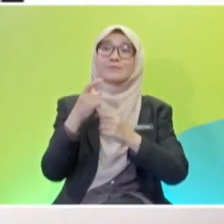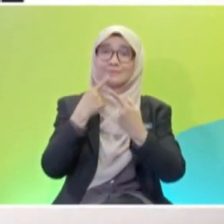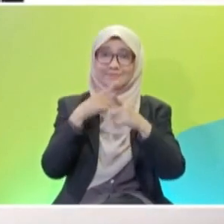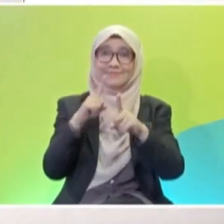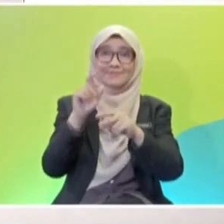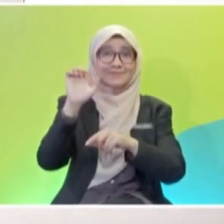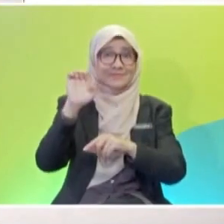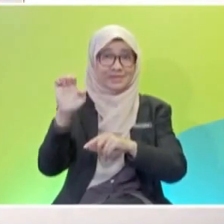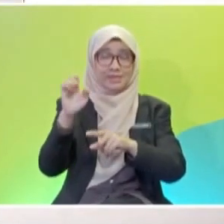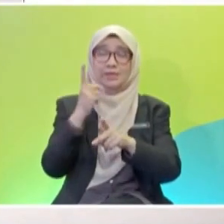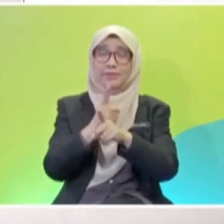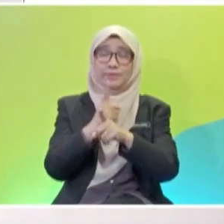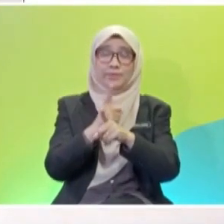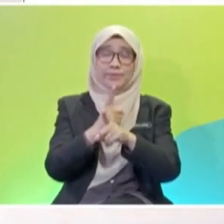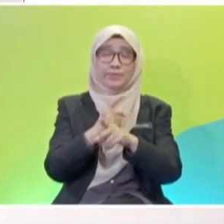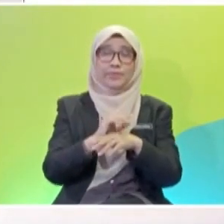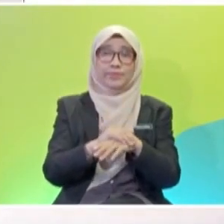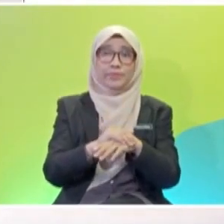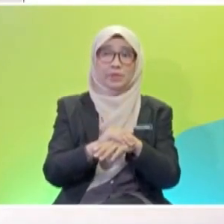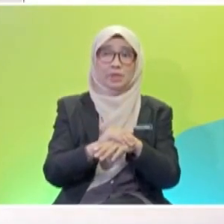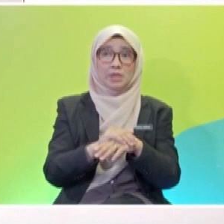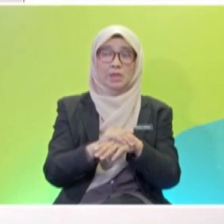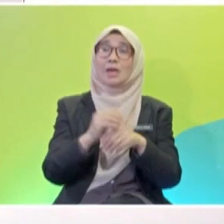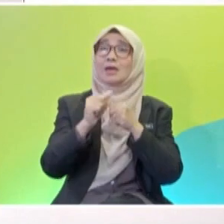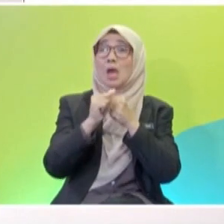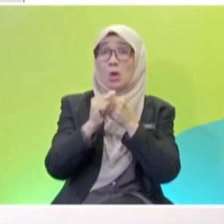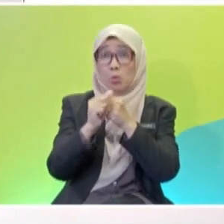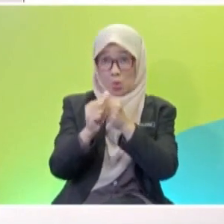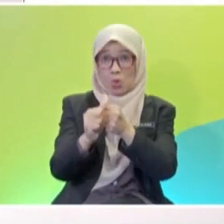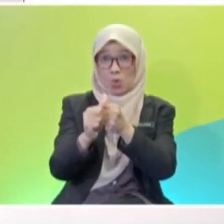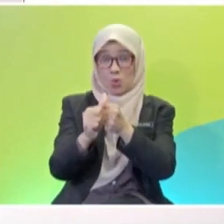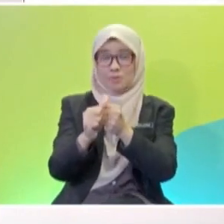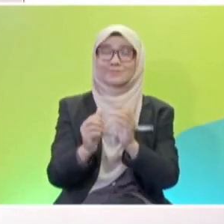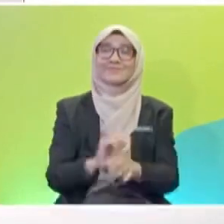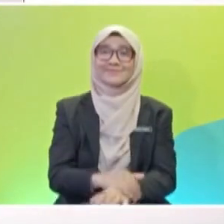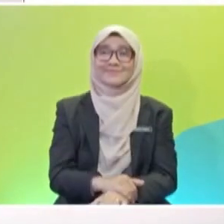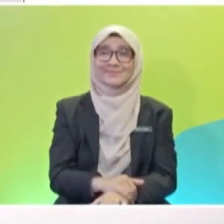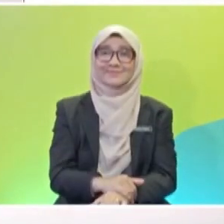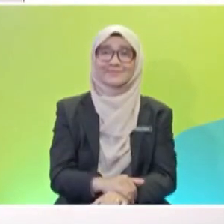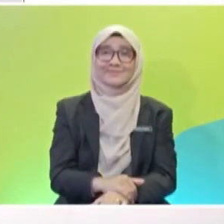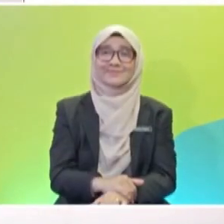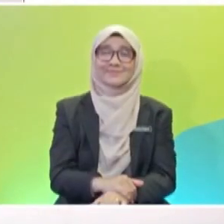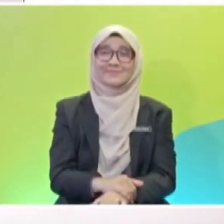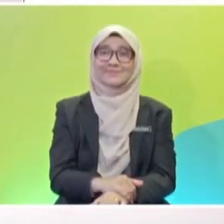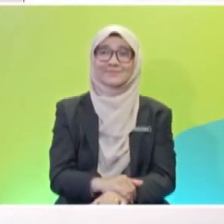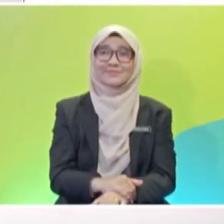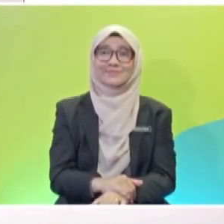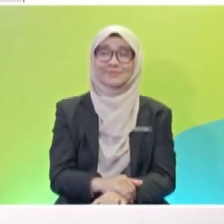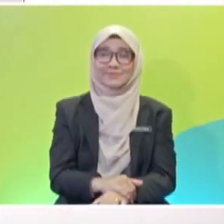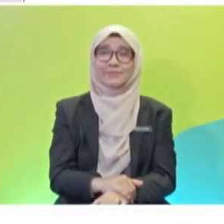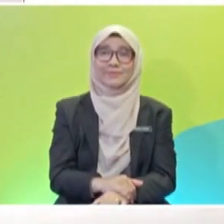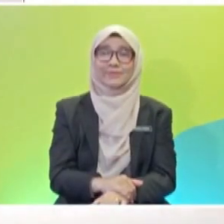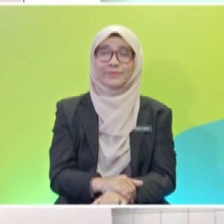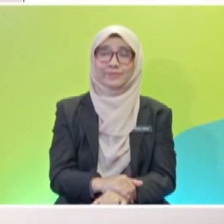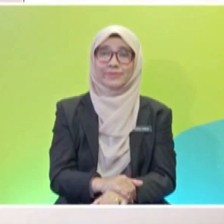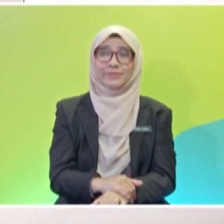correct. To conform means you just follow. Okay, maybe you don't really want to think about it, so you follow to